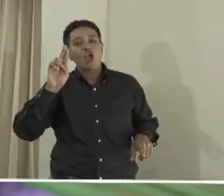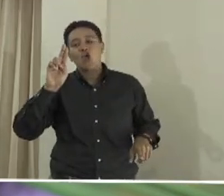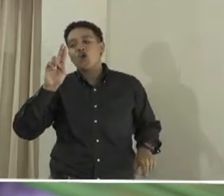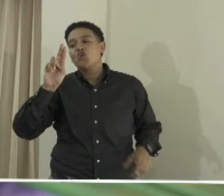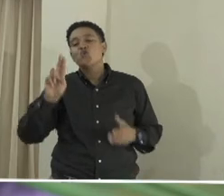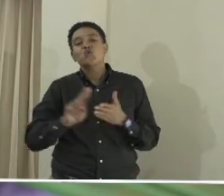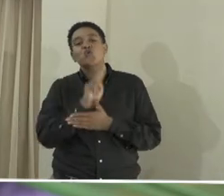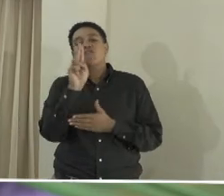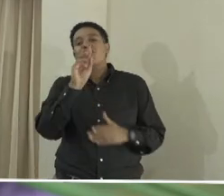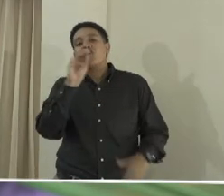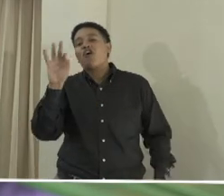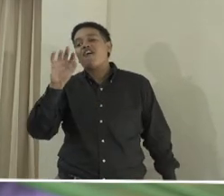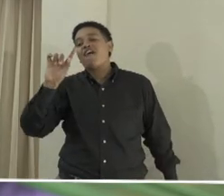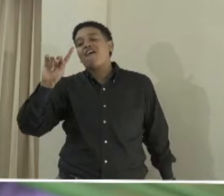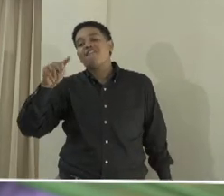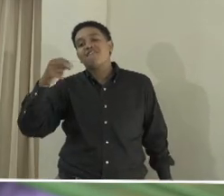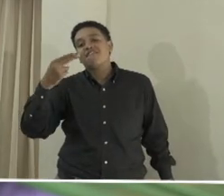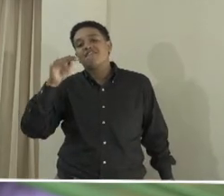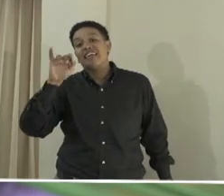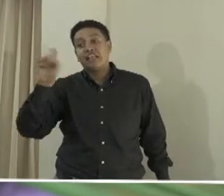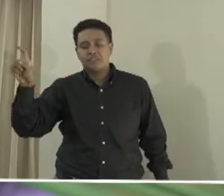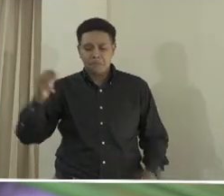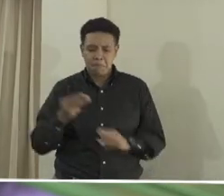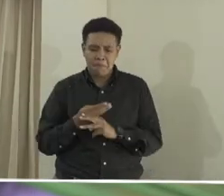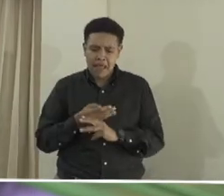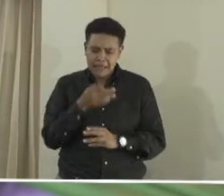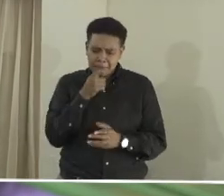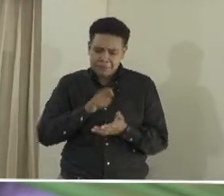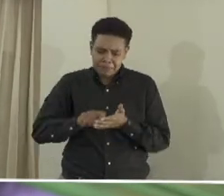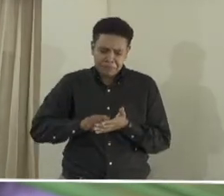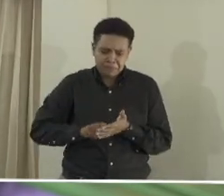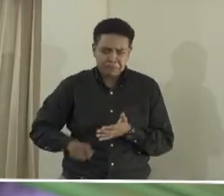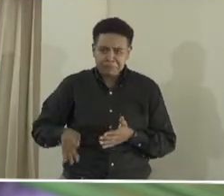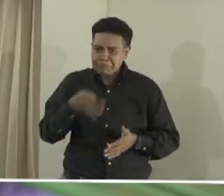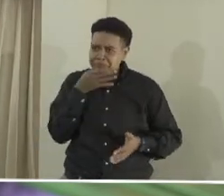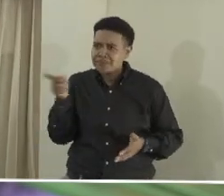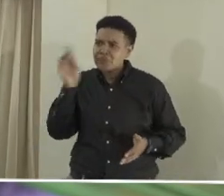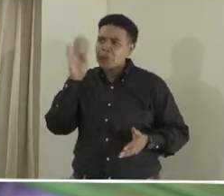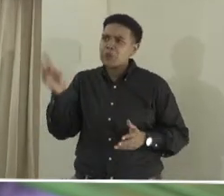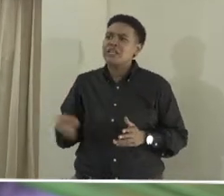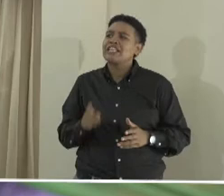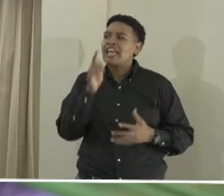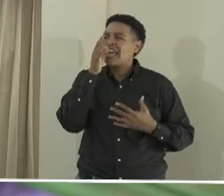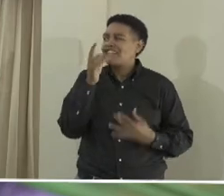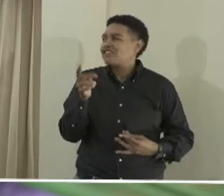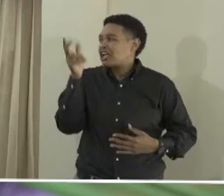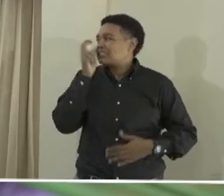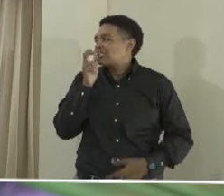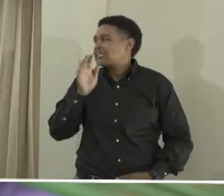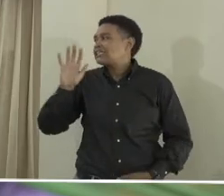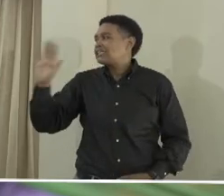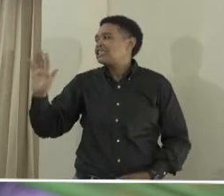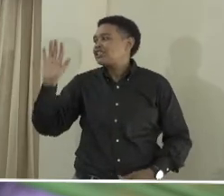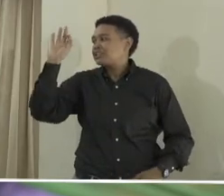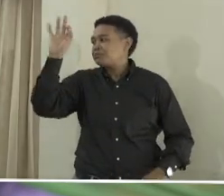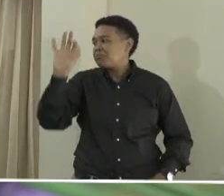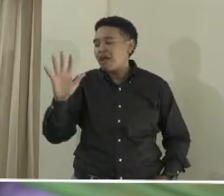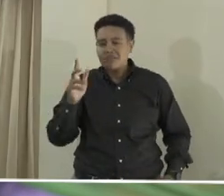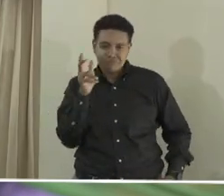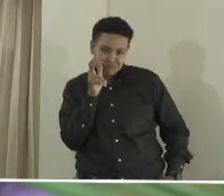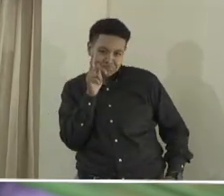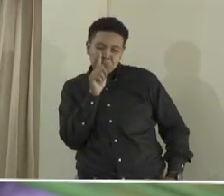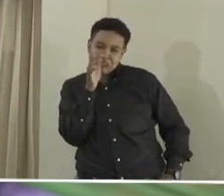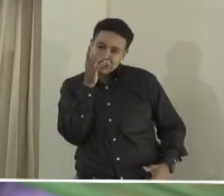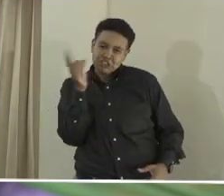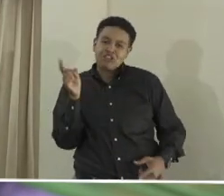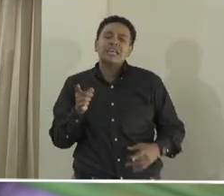Phoenix. He's a mathematician, and so it is going to be very interesting to listen to his sermon.